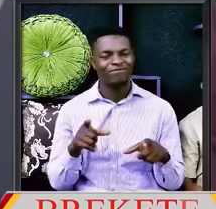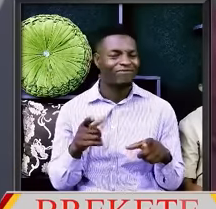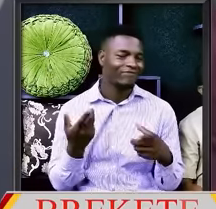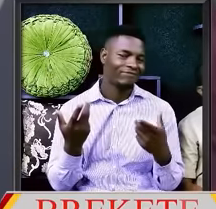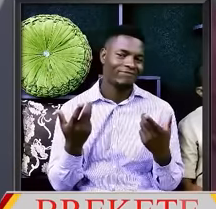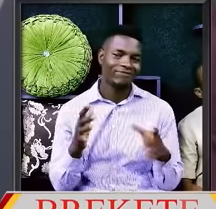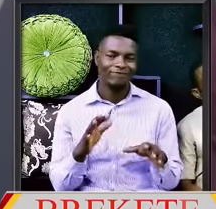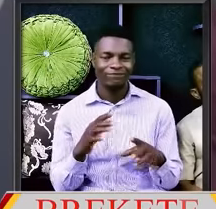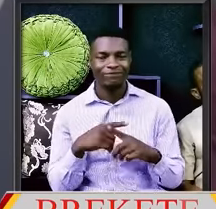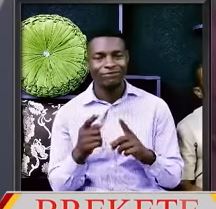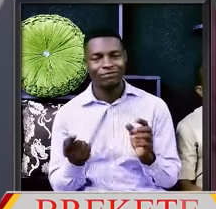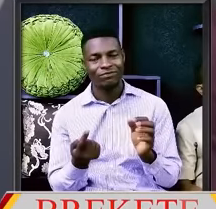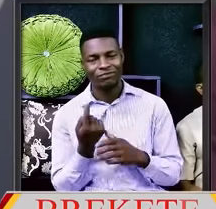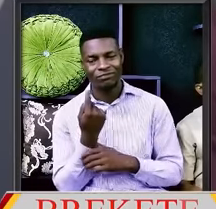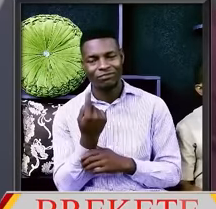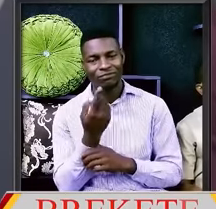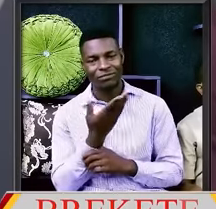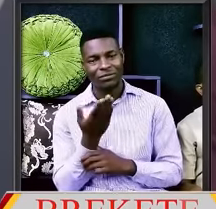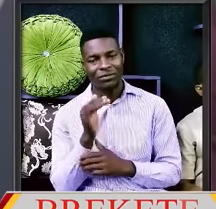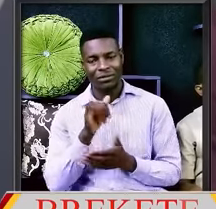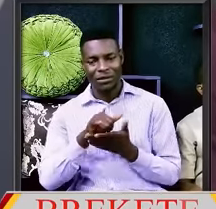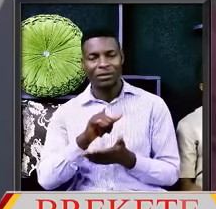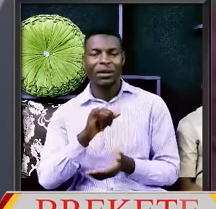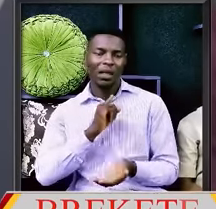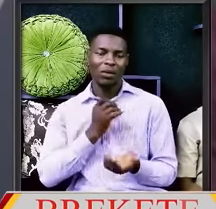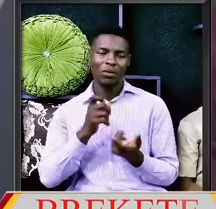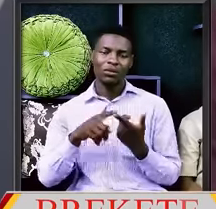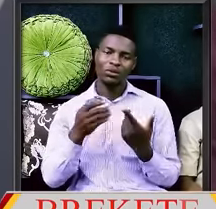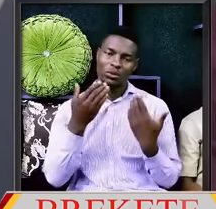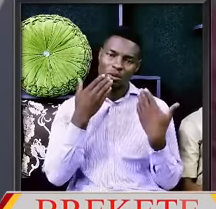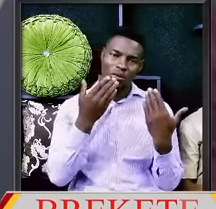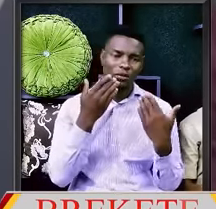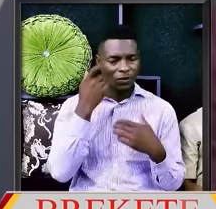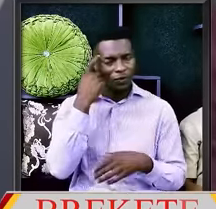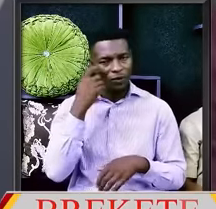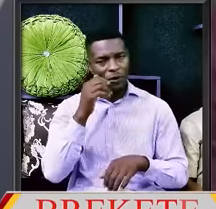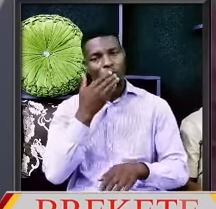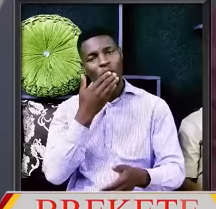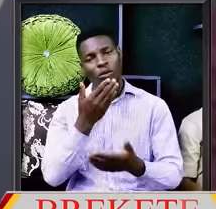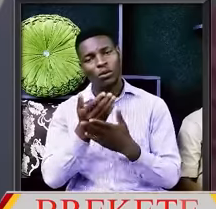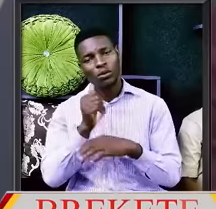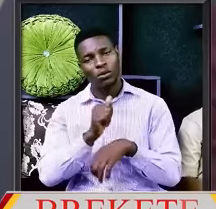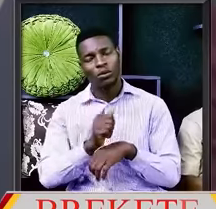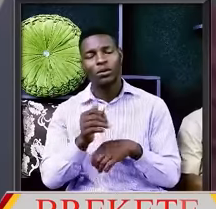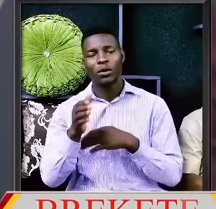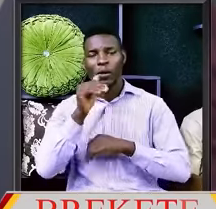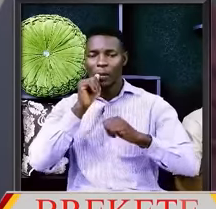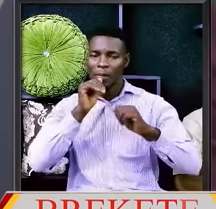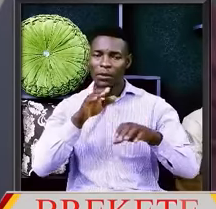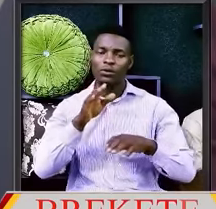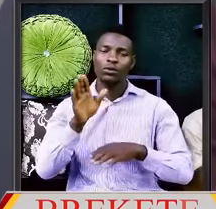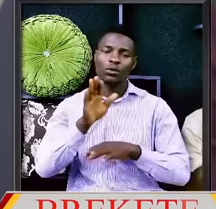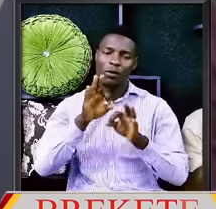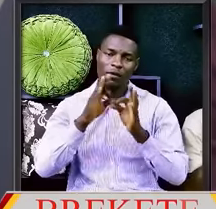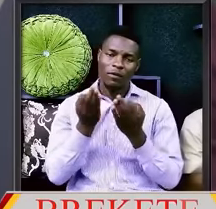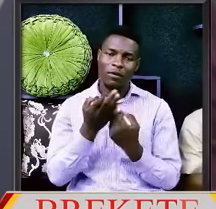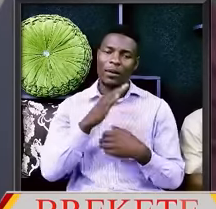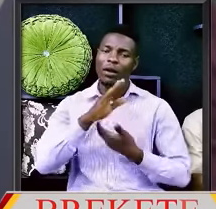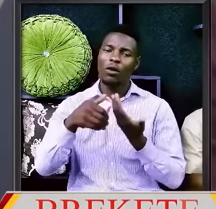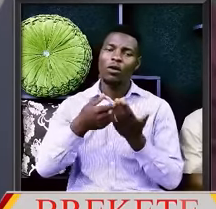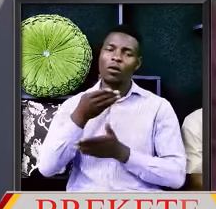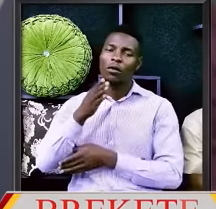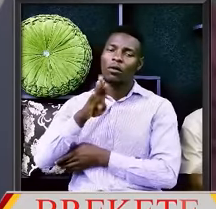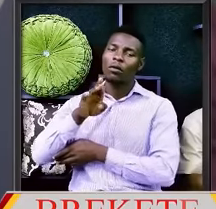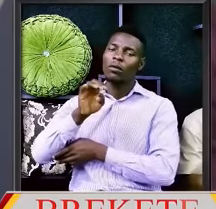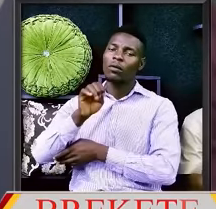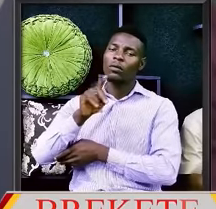but the only thing is that I want to appreciate you for the good work you are doing. May God bless you with your family and all your family